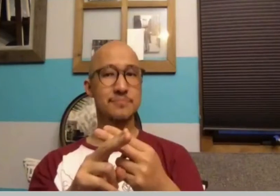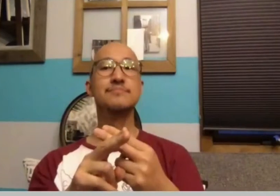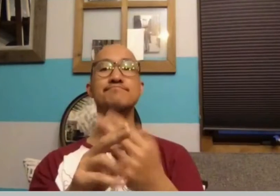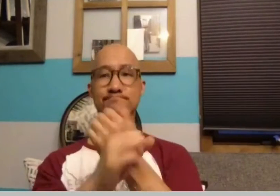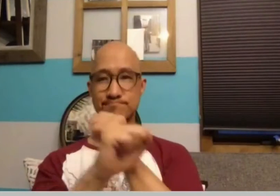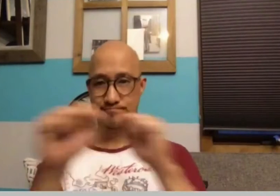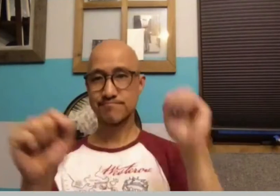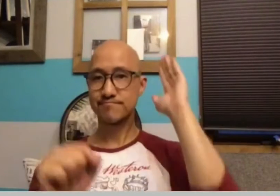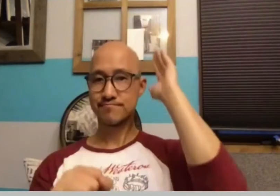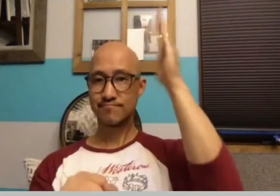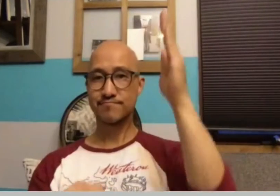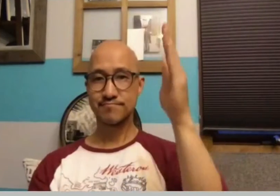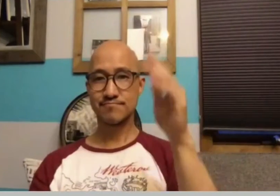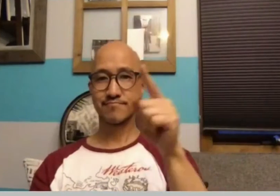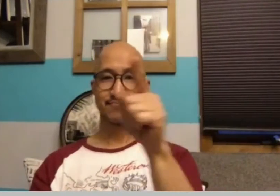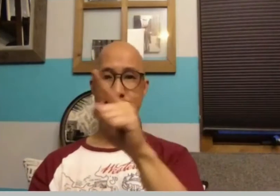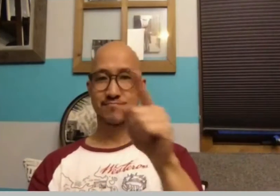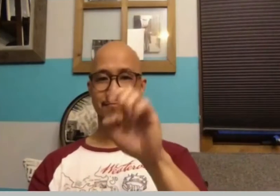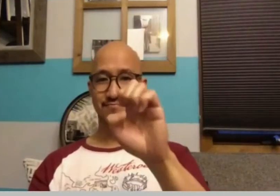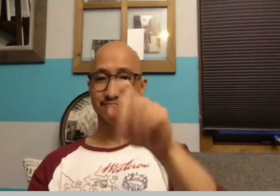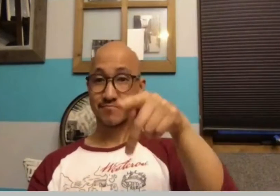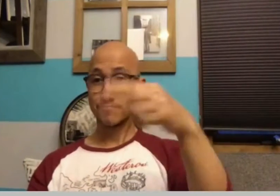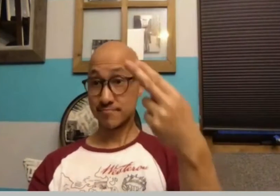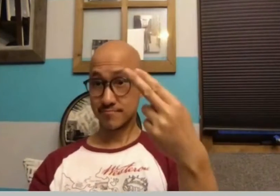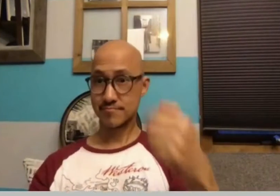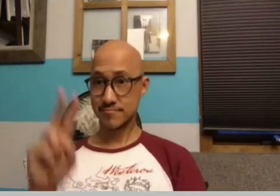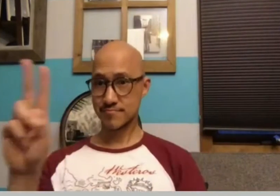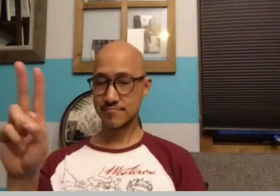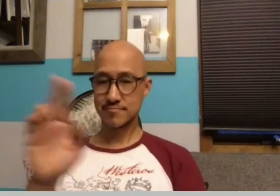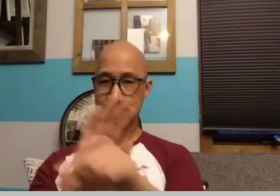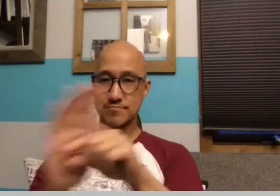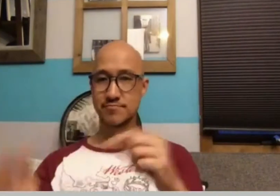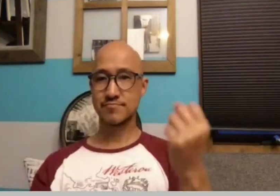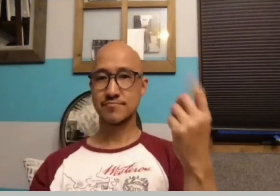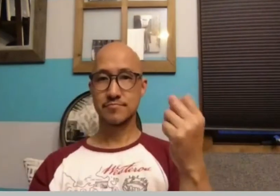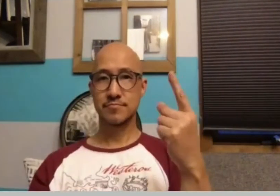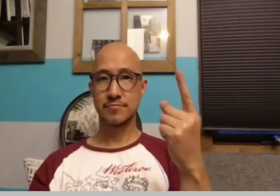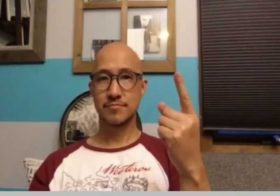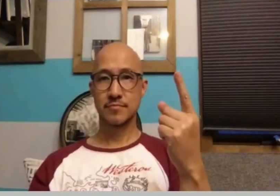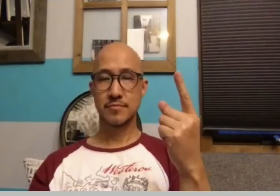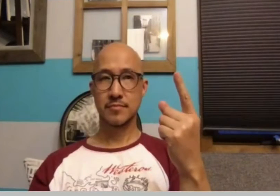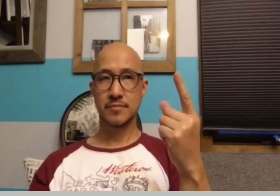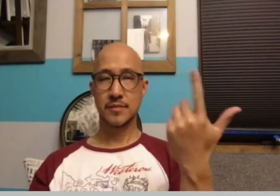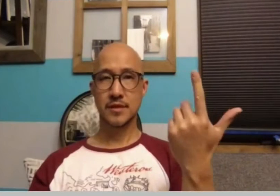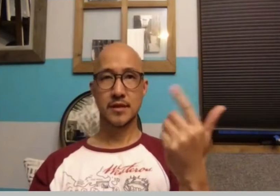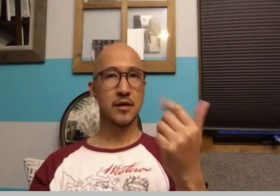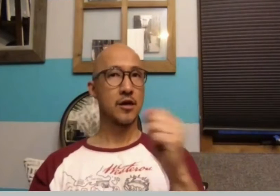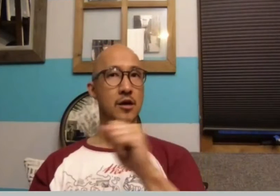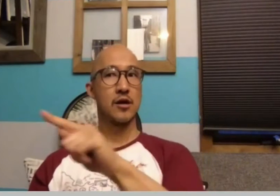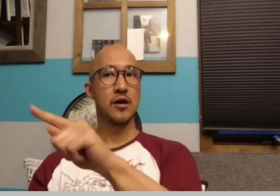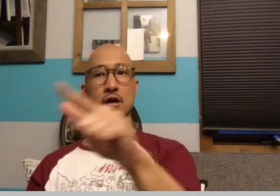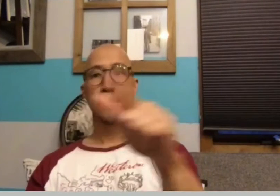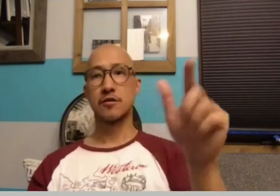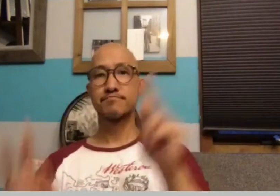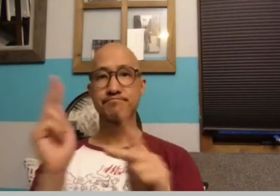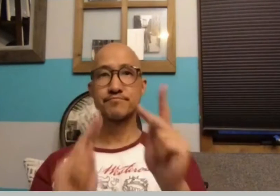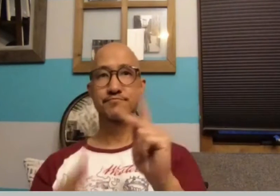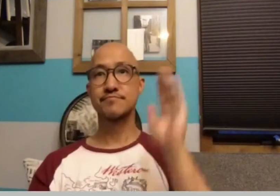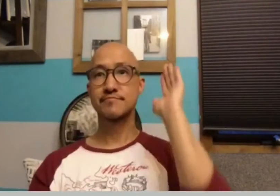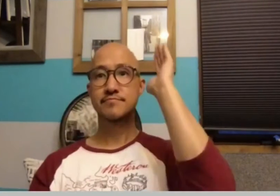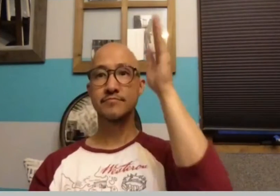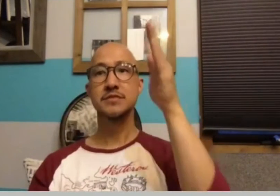11 says, the Lord will be awesome to them when he destroys all the gods of the earth. Distant nations will bow down to